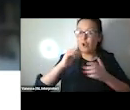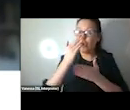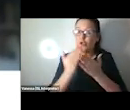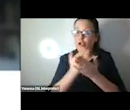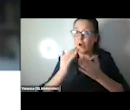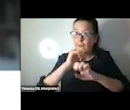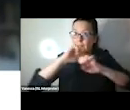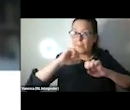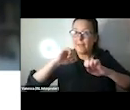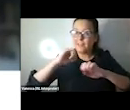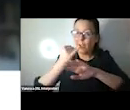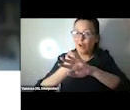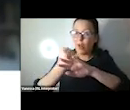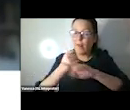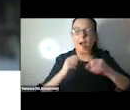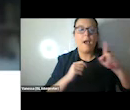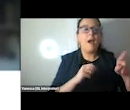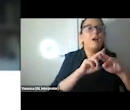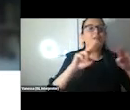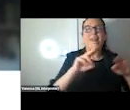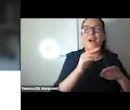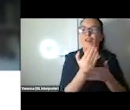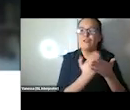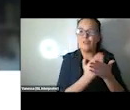not, and the use of planting and street furniture as